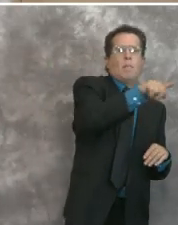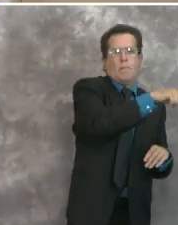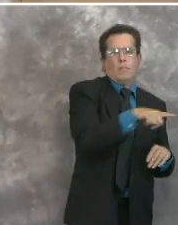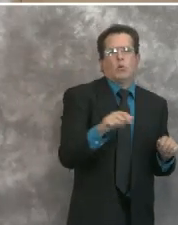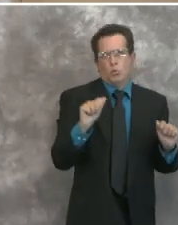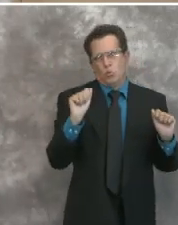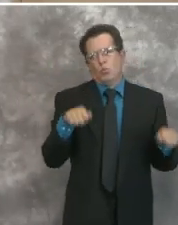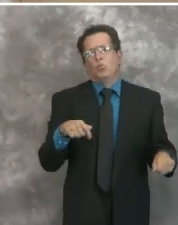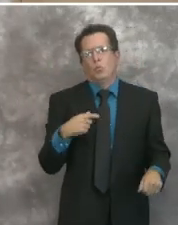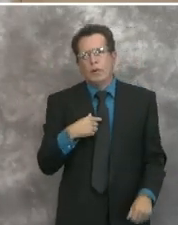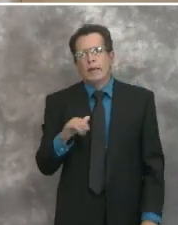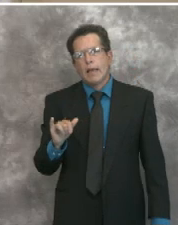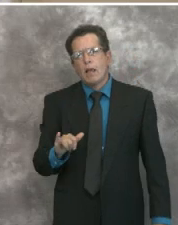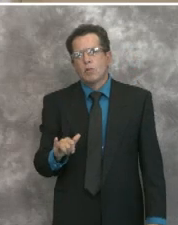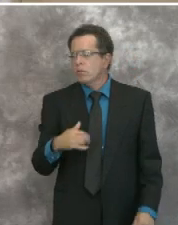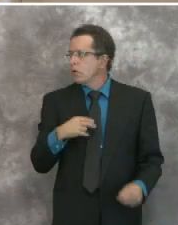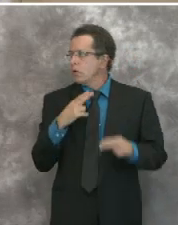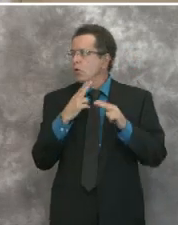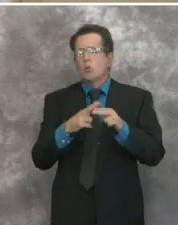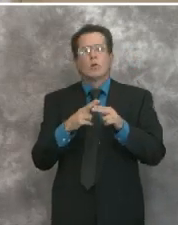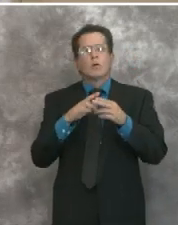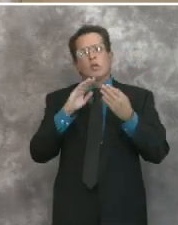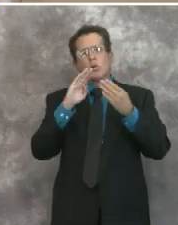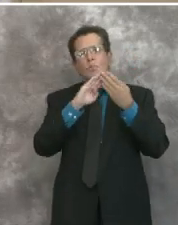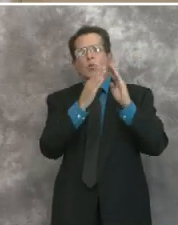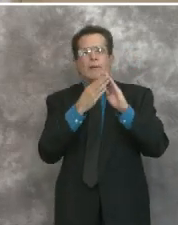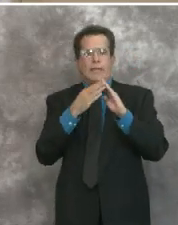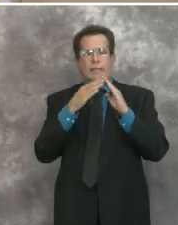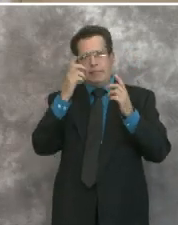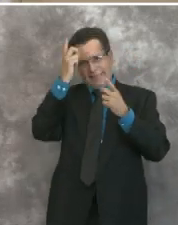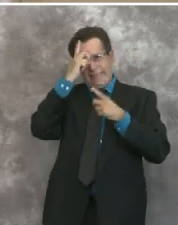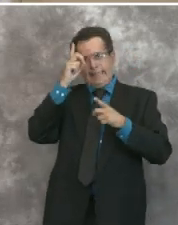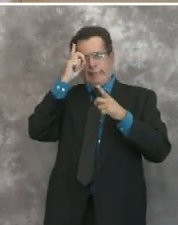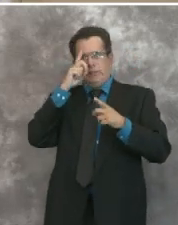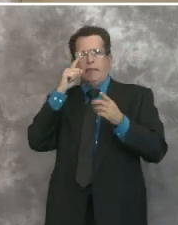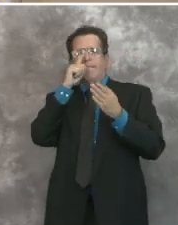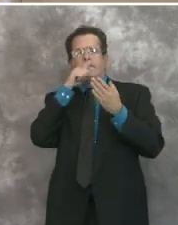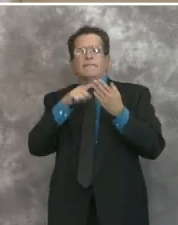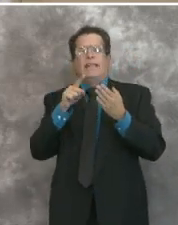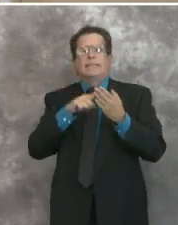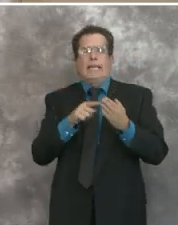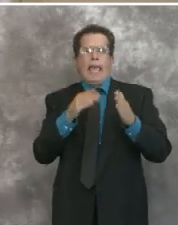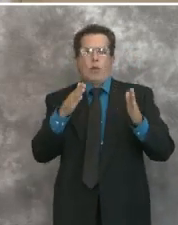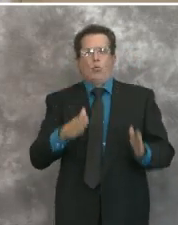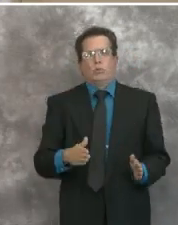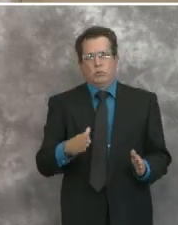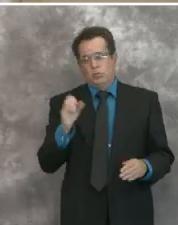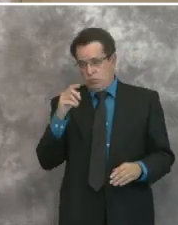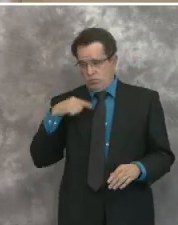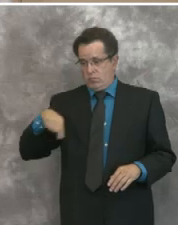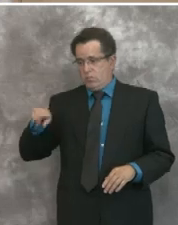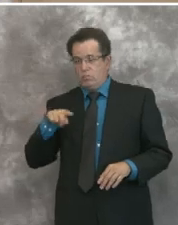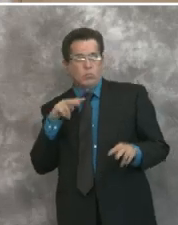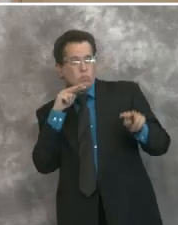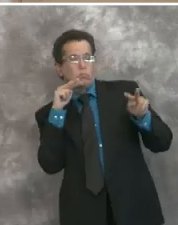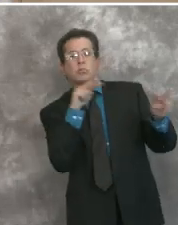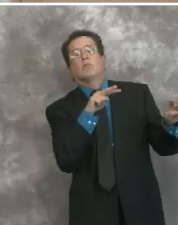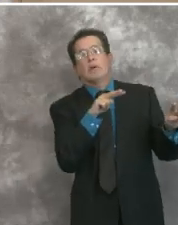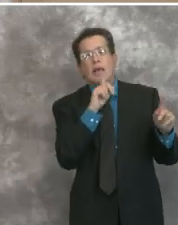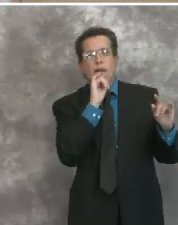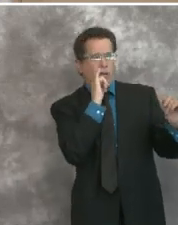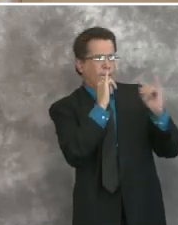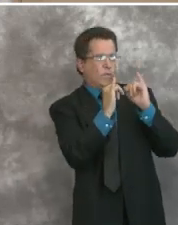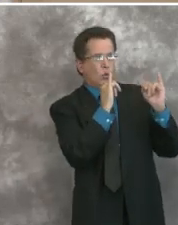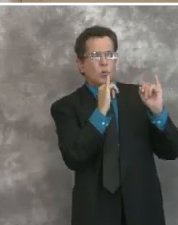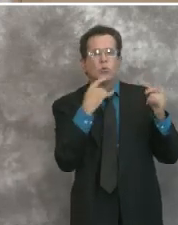use what we are calling communicable disease investigators. So we are interviewing and recruiting